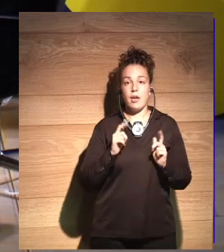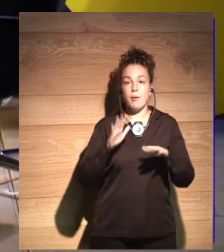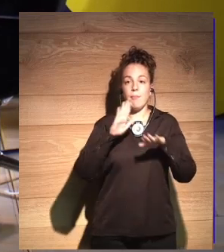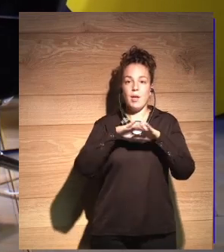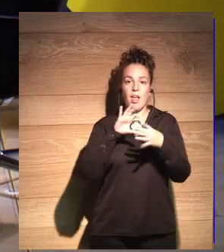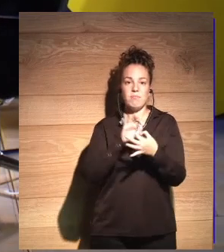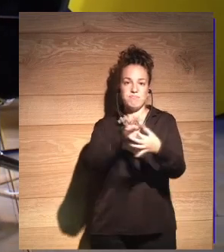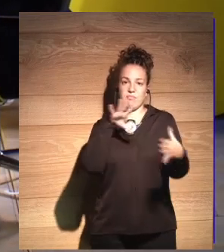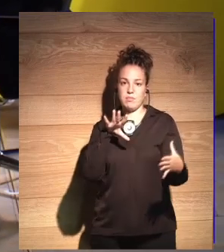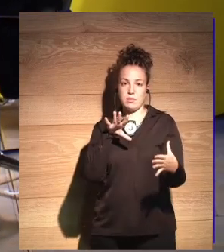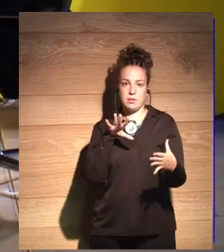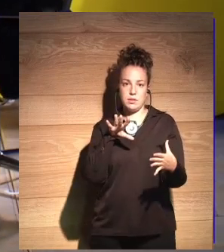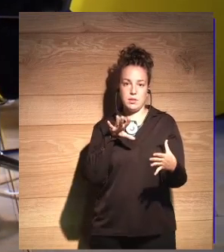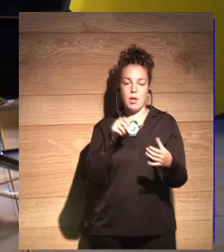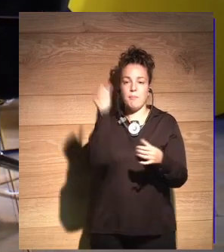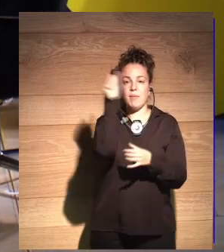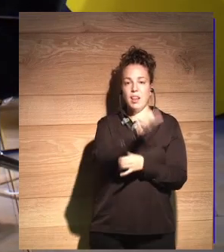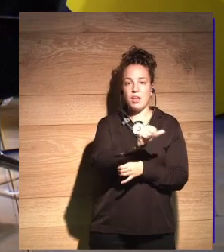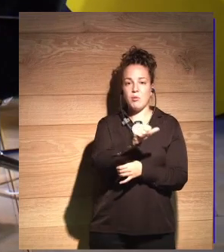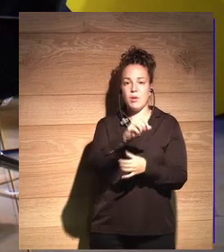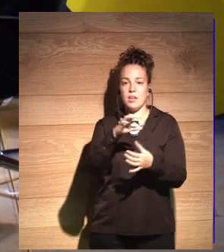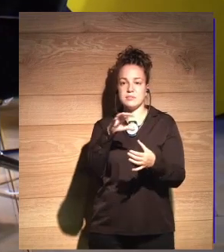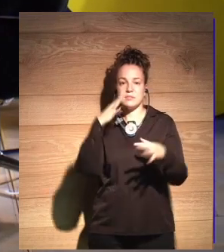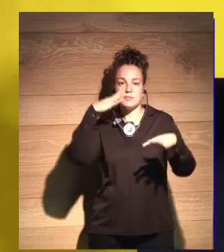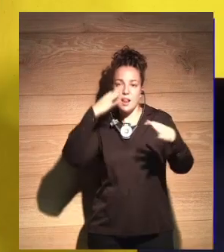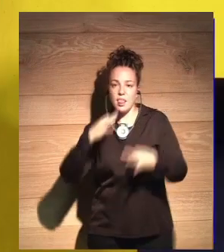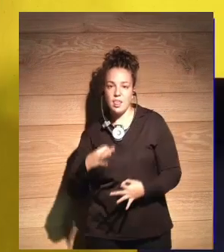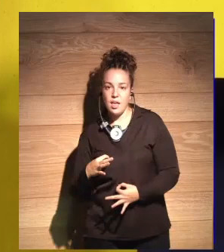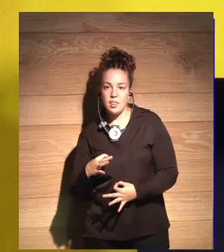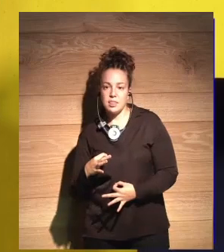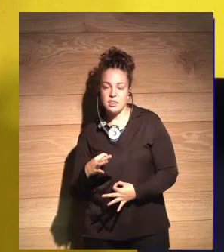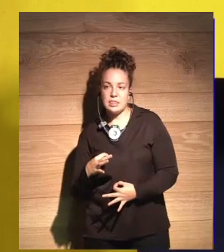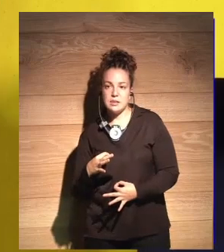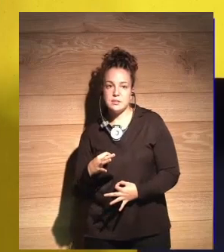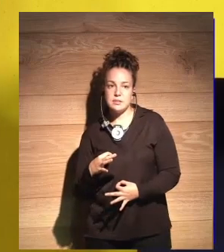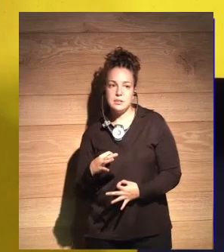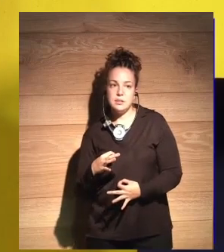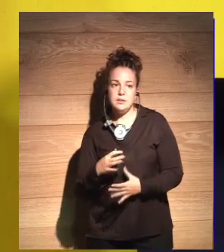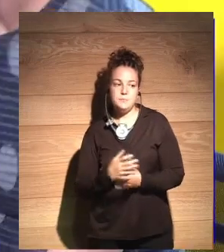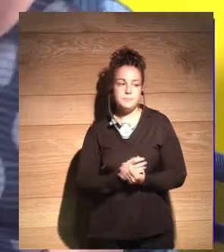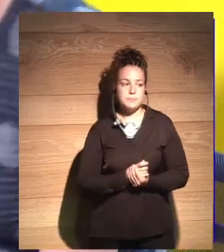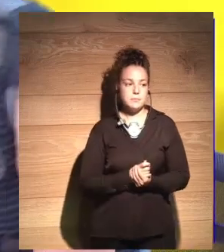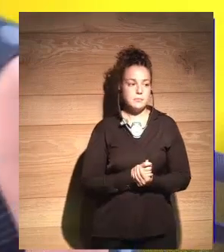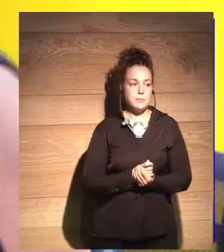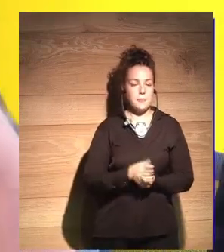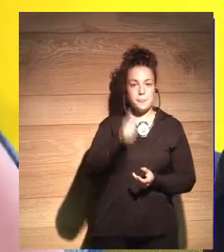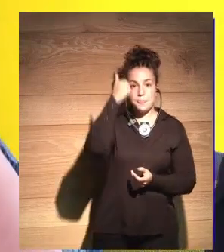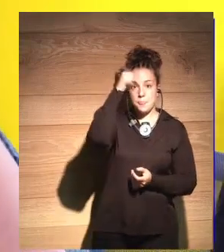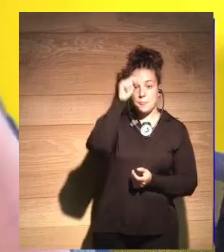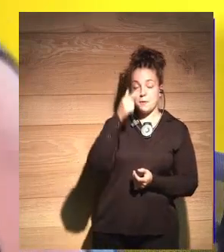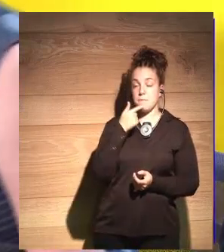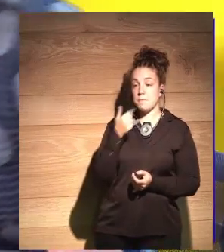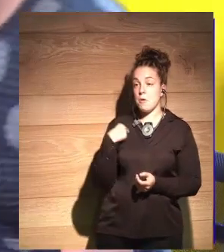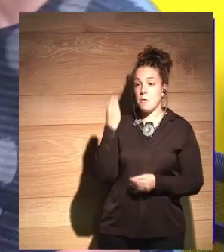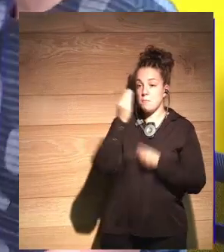And, you know, reality is a good home-cooked meal, maybe, you know? Yeah, I mean, there's nothing wrong with fantasy either. It's